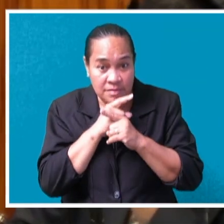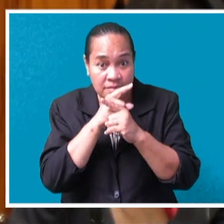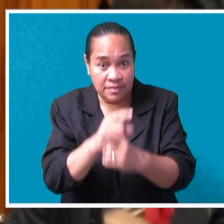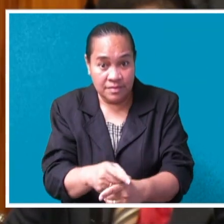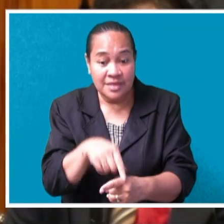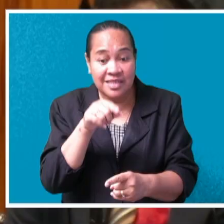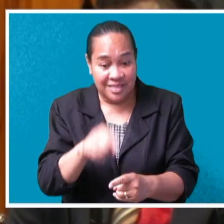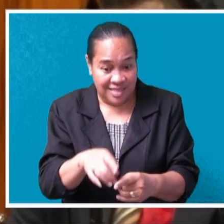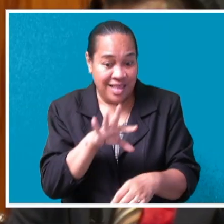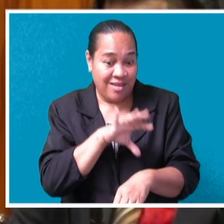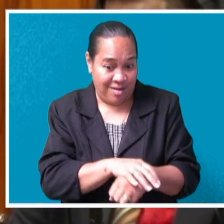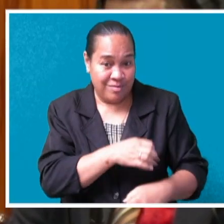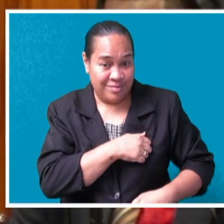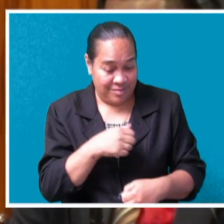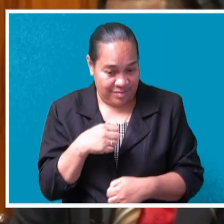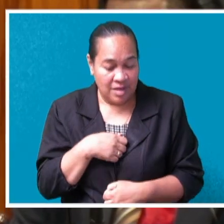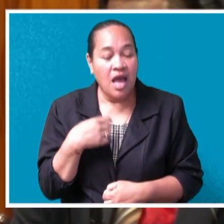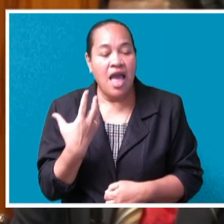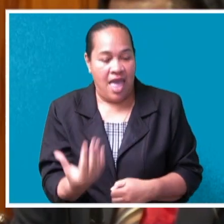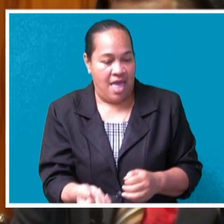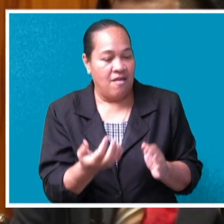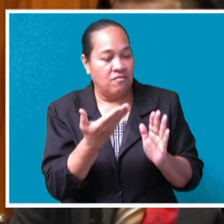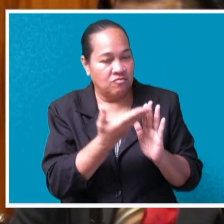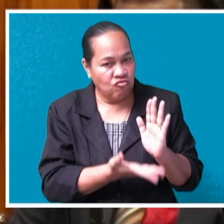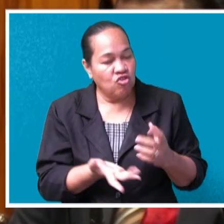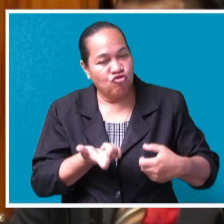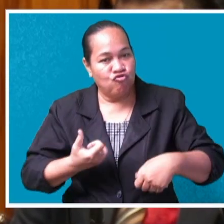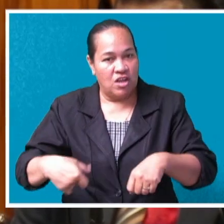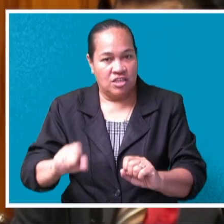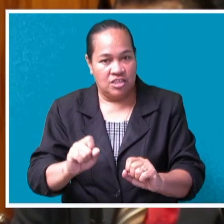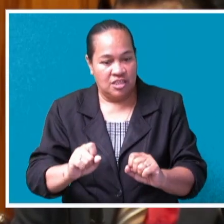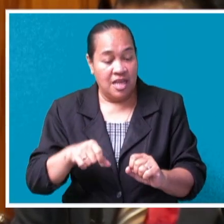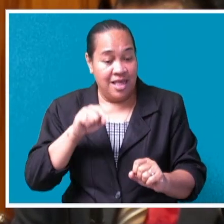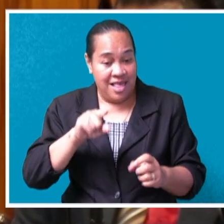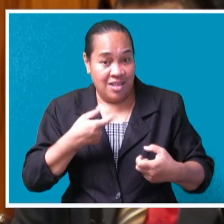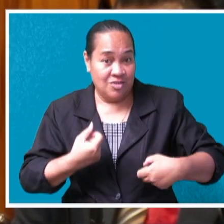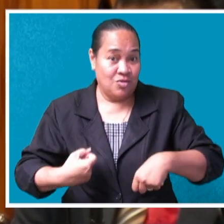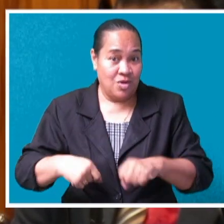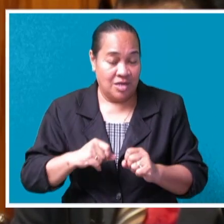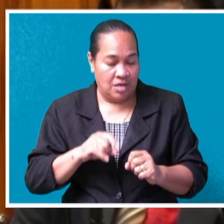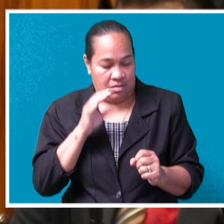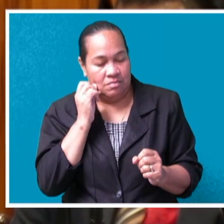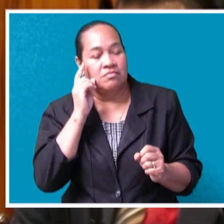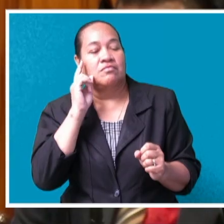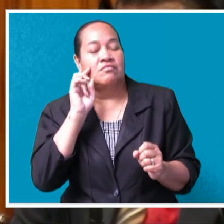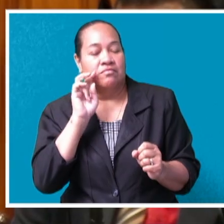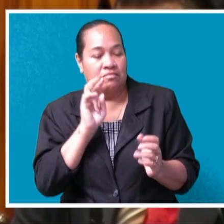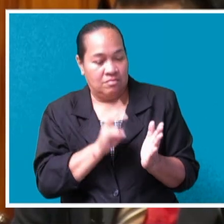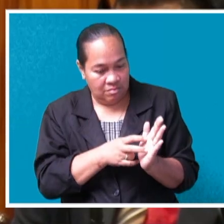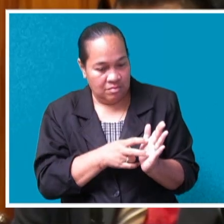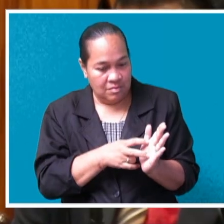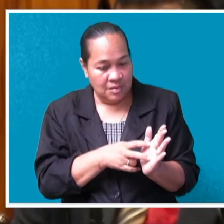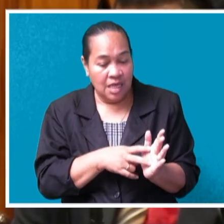sector is guided by the National Security Strategy. This strategy recognizes that the